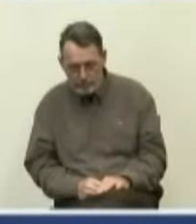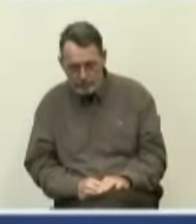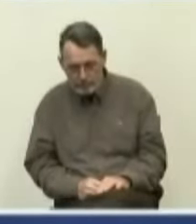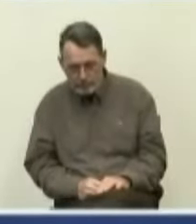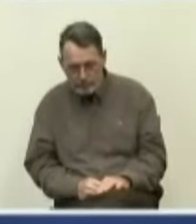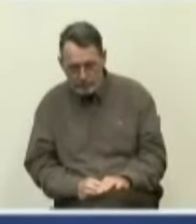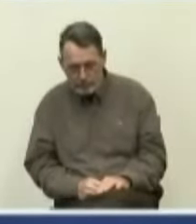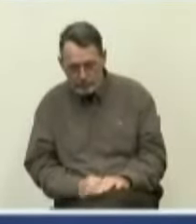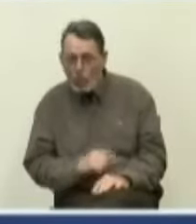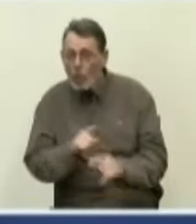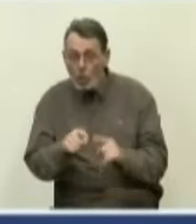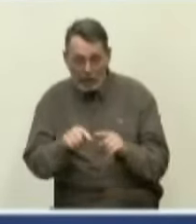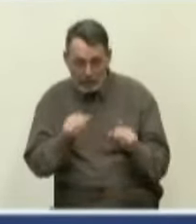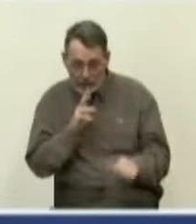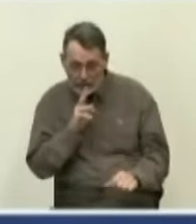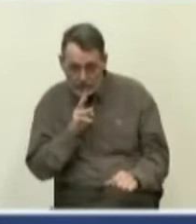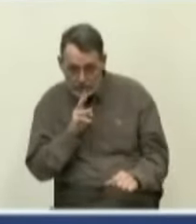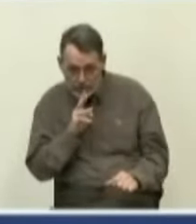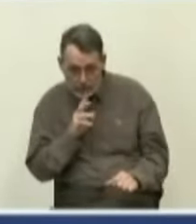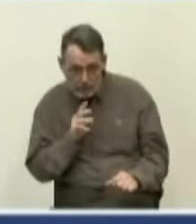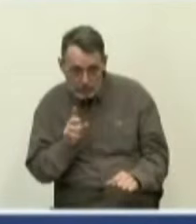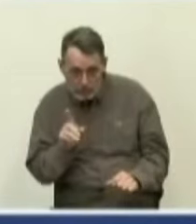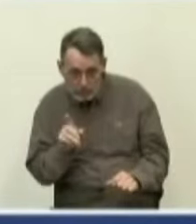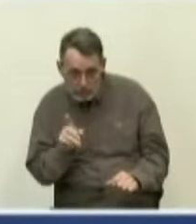When can I speak? Hello?